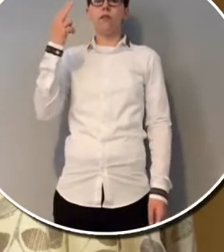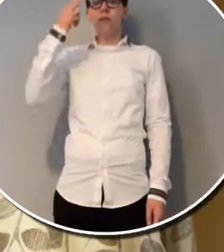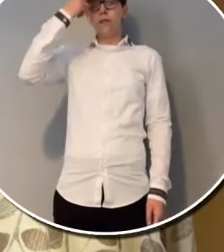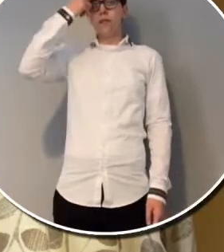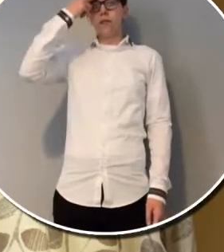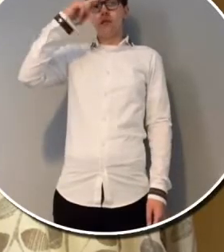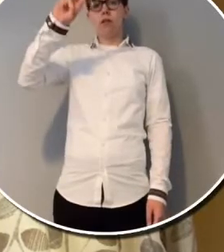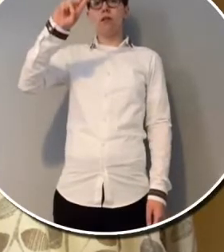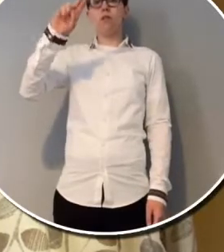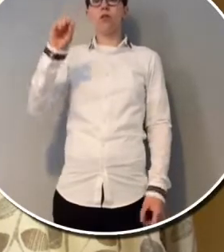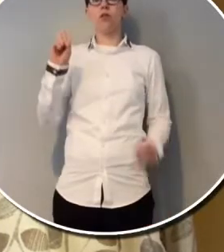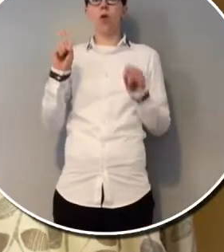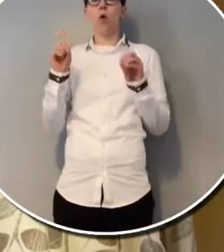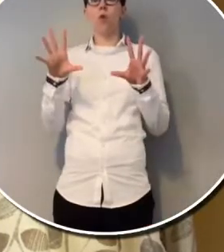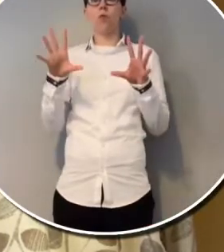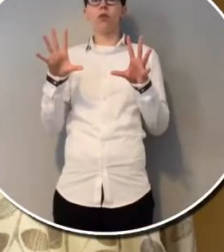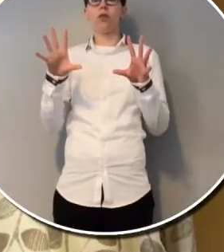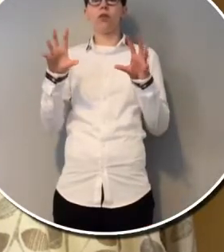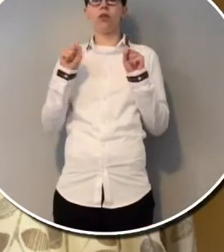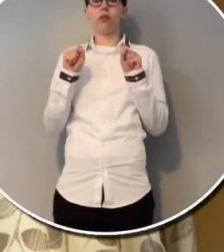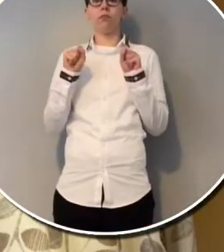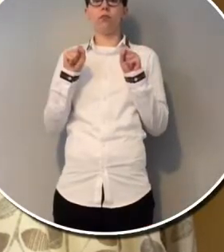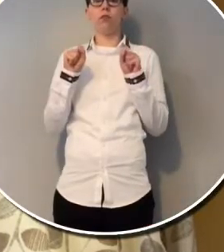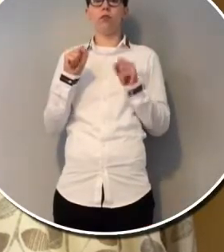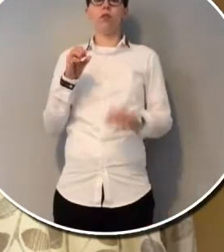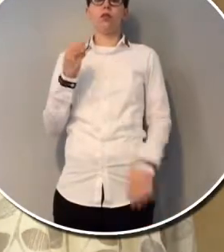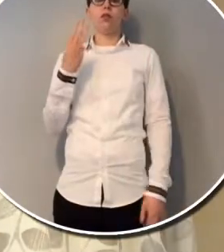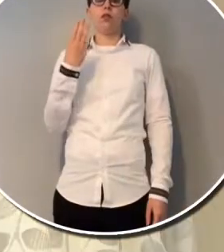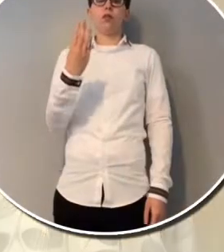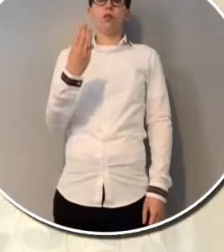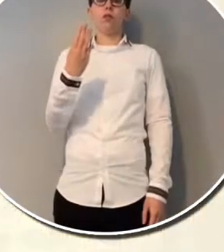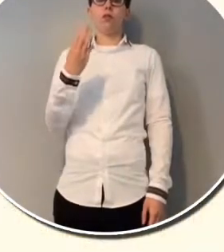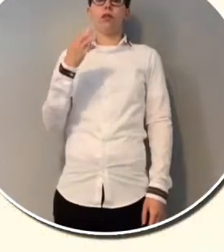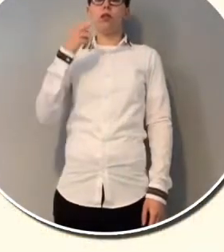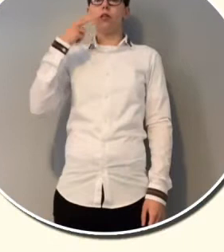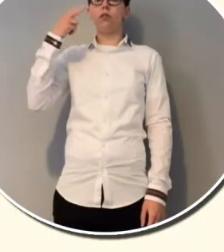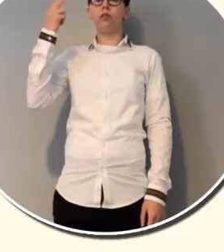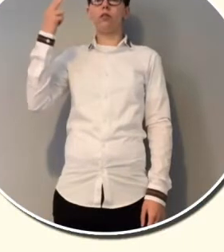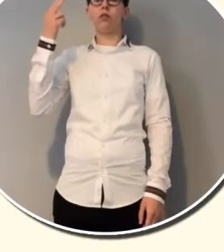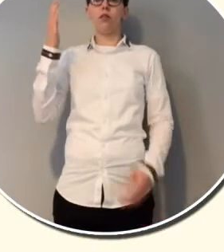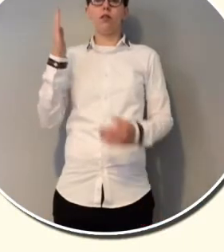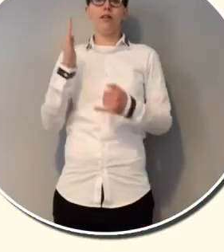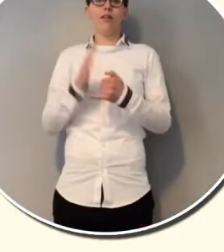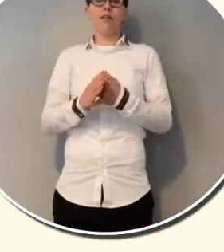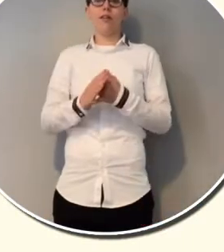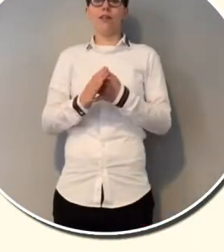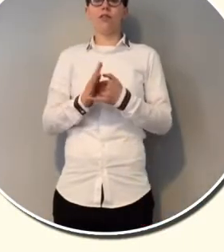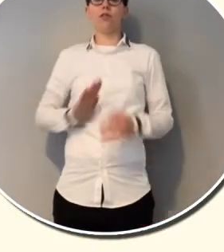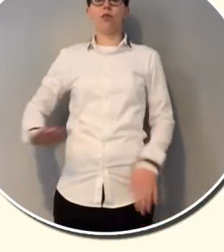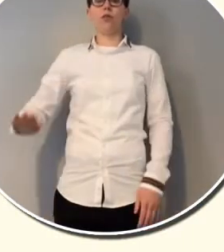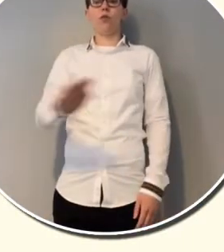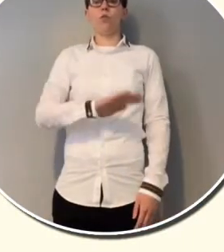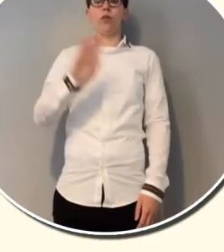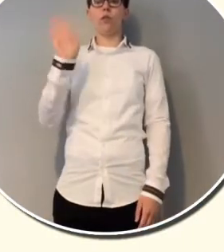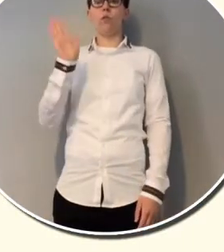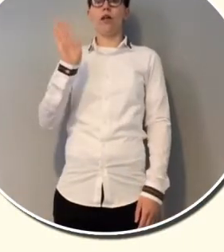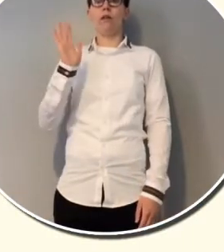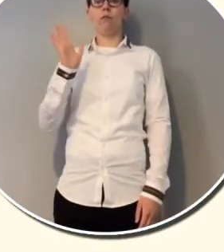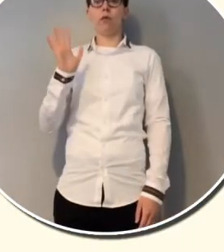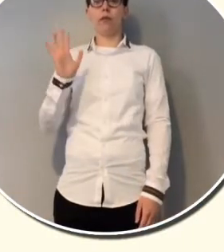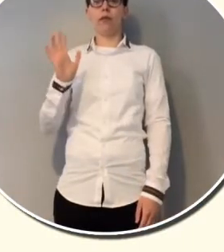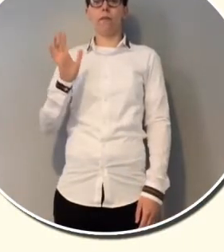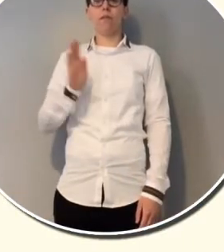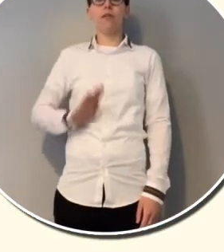up with this one, and it's called Open Shut Them. There's three verses, and the last one, we're going to wave goodbye to